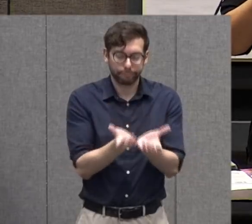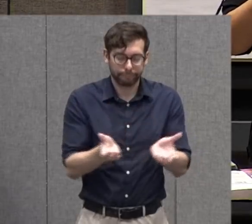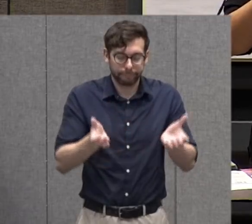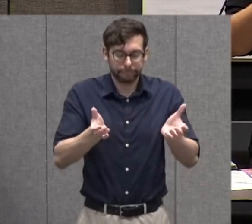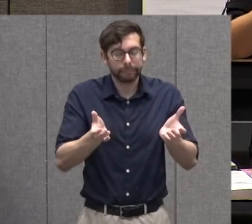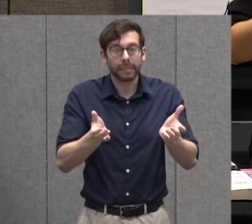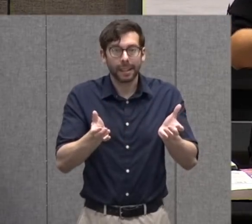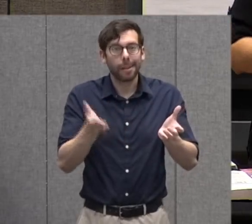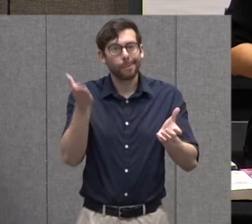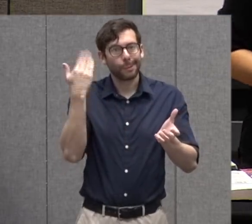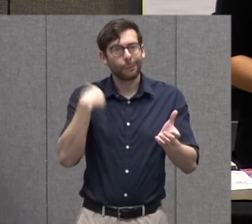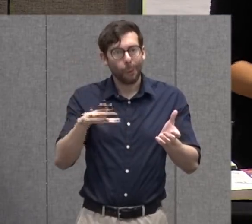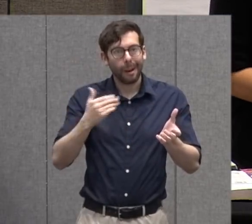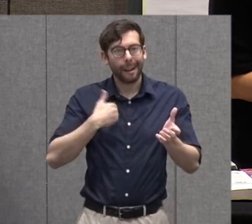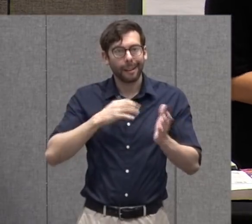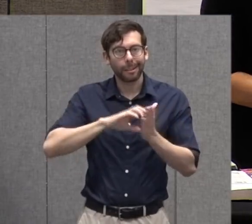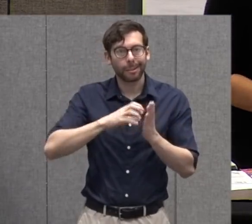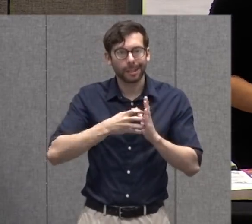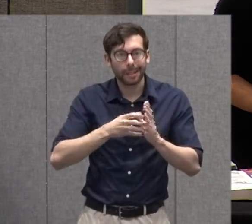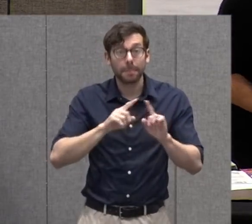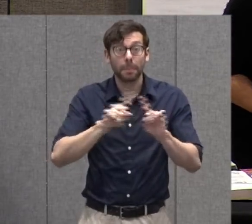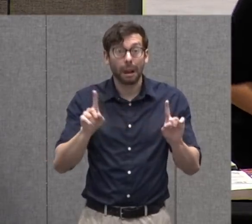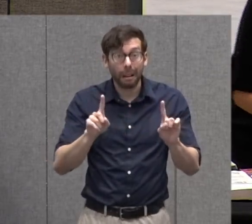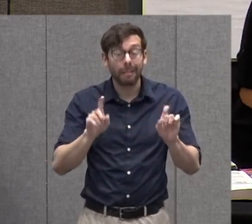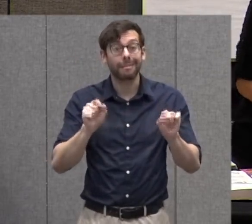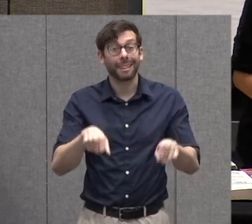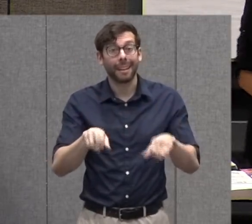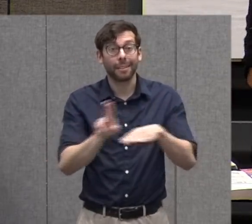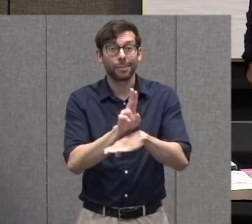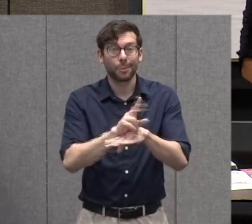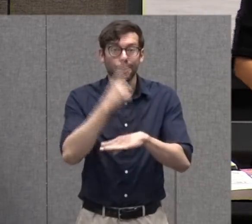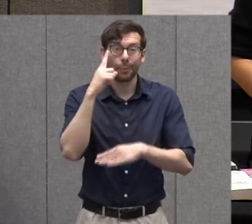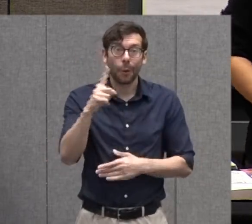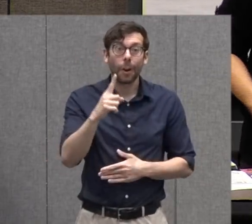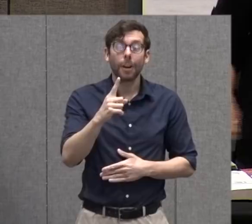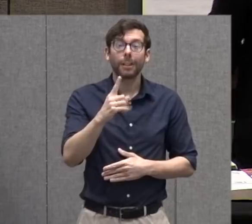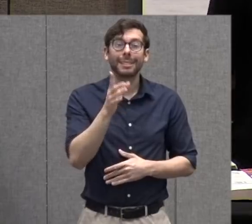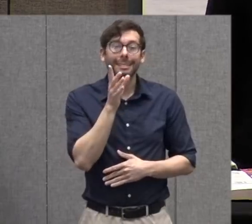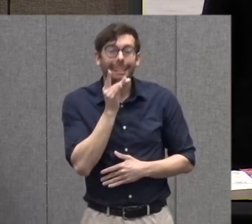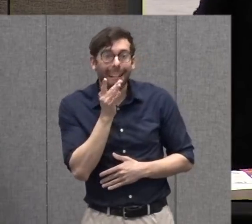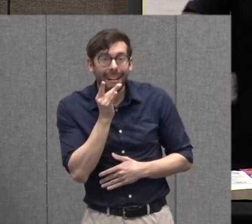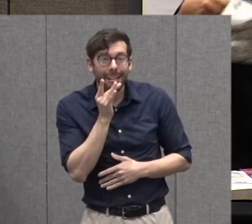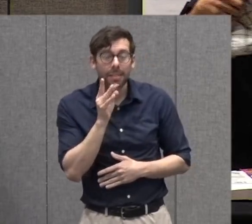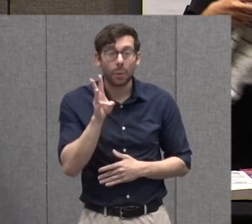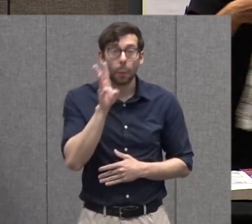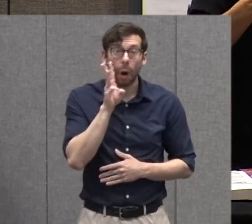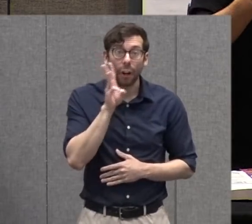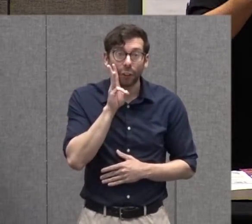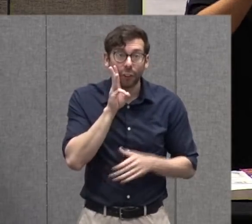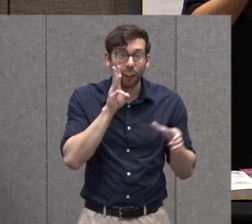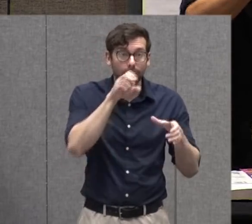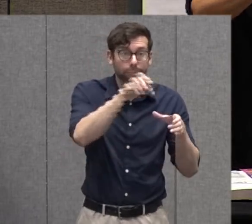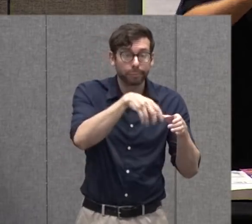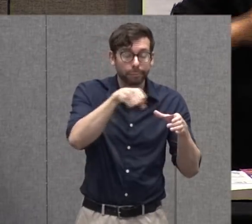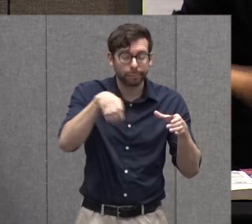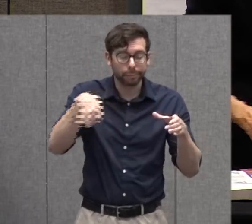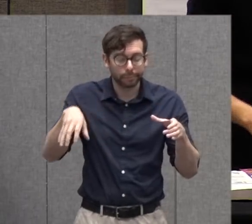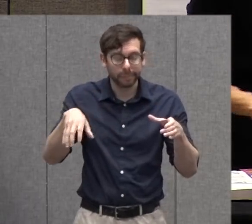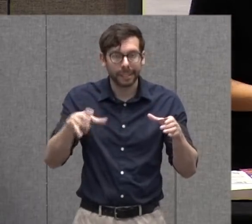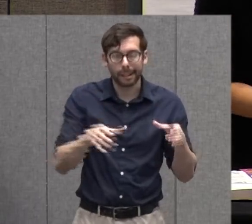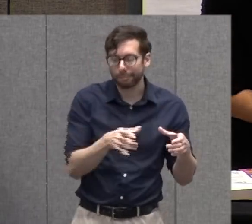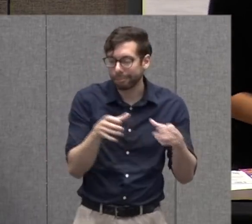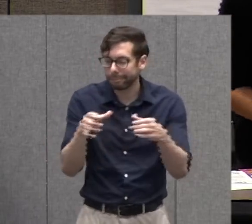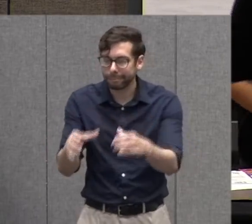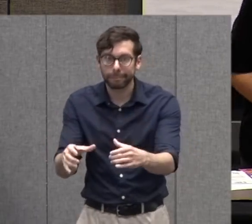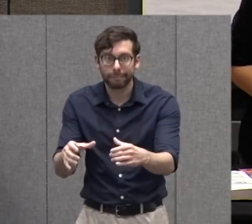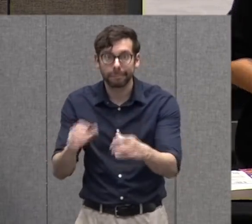snacks in another container and put it in here. Maybe my cat will want to go in there. And then I also thought, well, I have